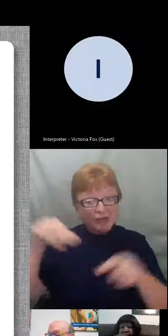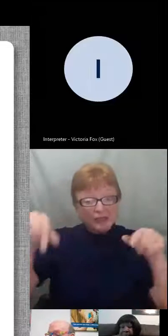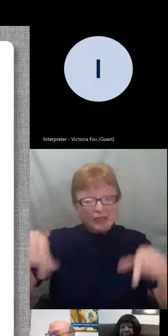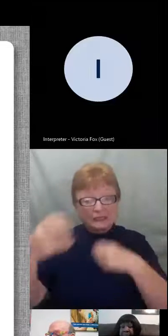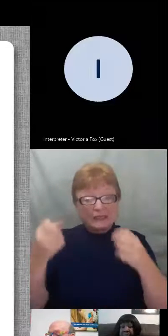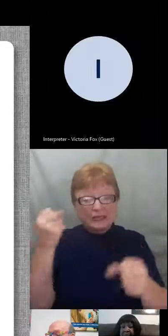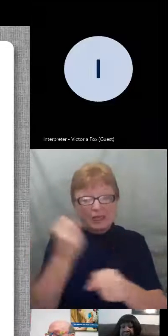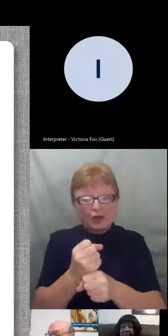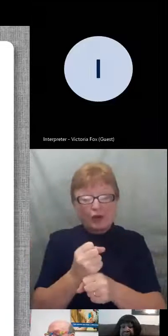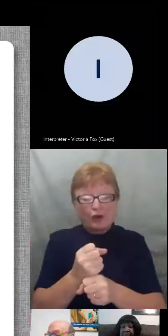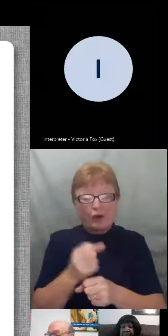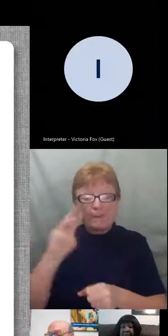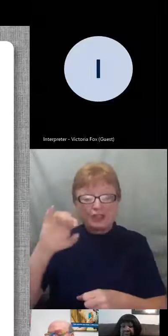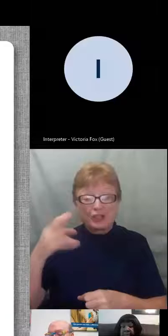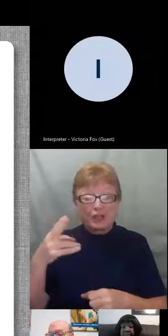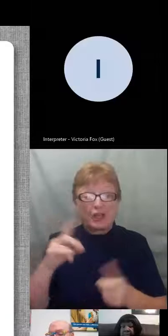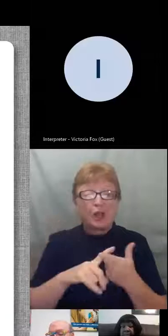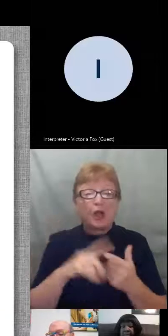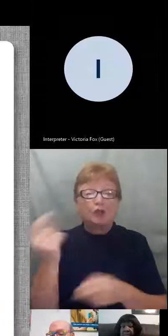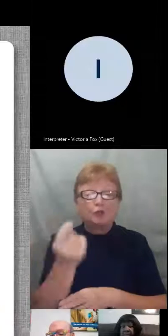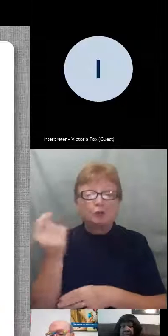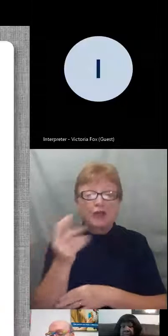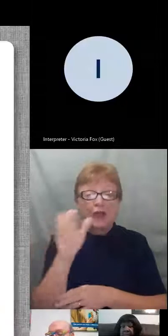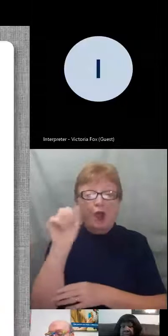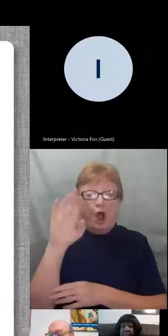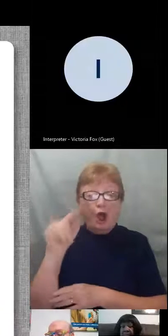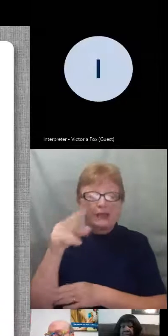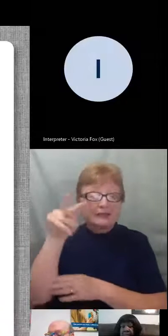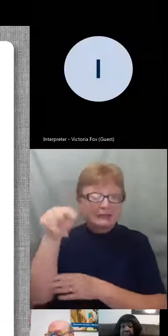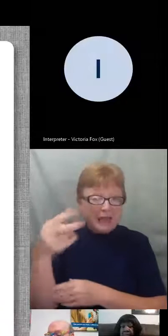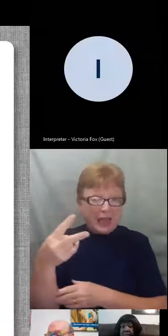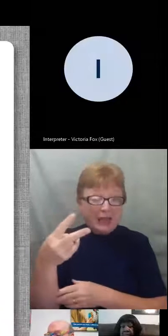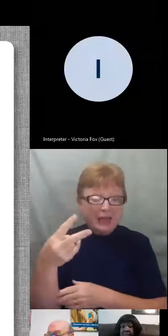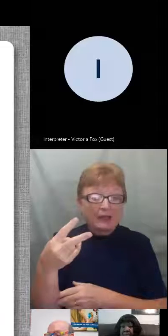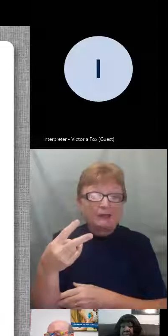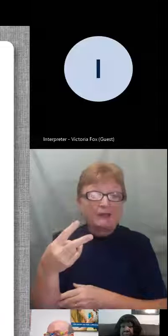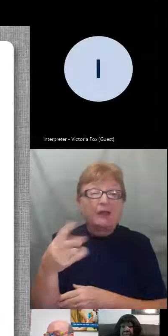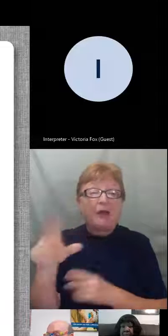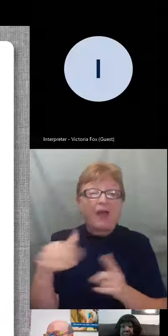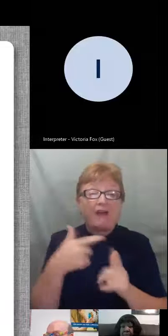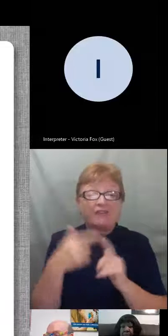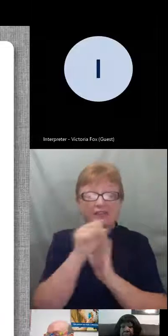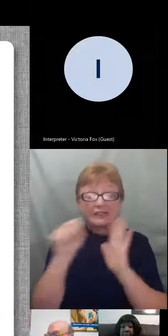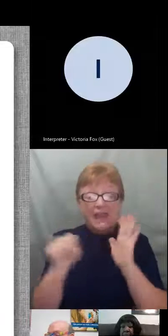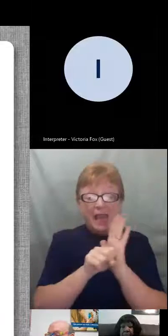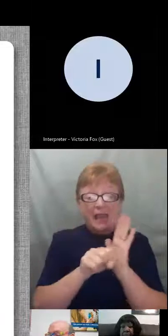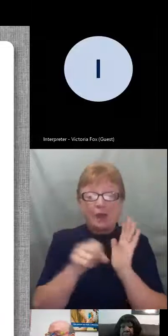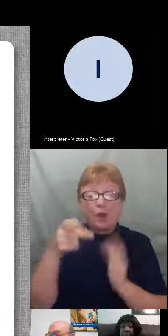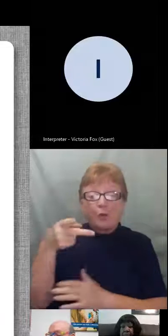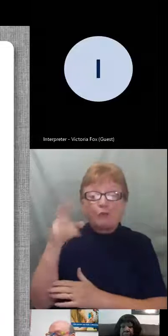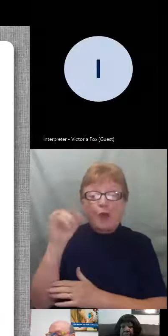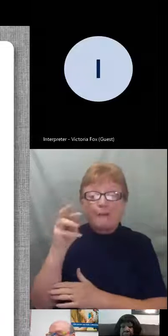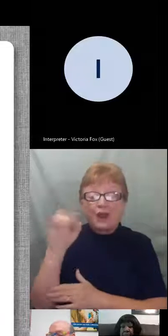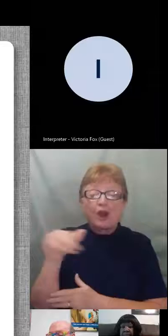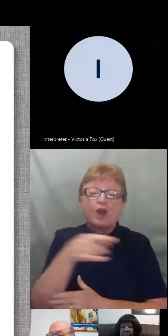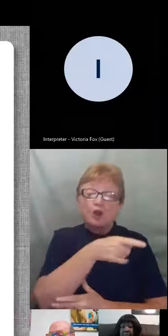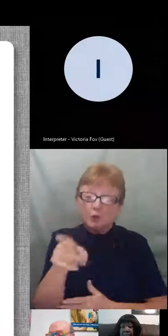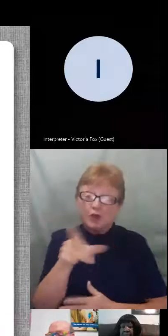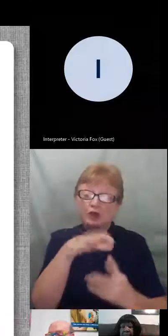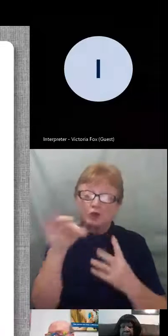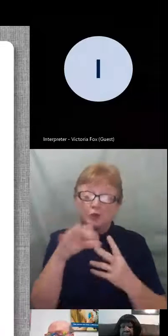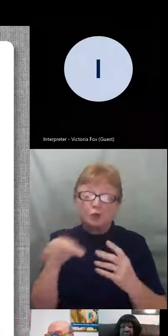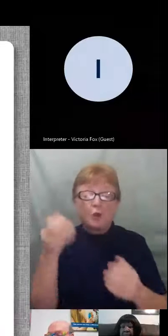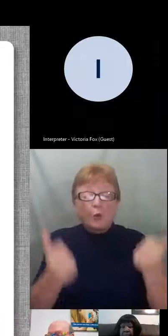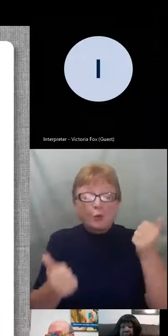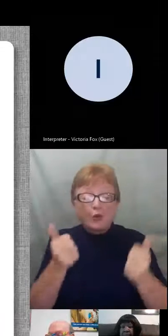Michigan. On Tuesday, August 2nd, we have the state primary election. where people get to choose which candidates are put